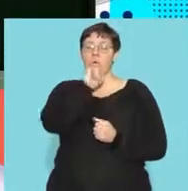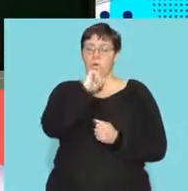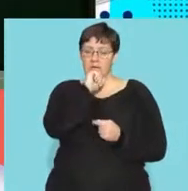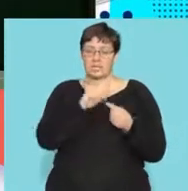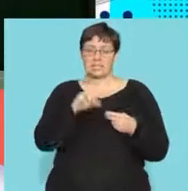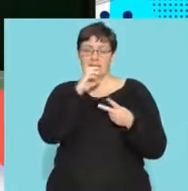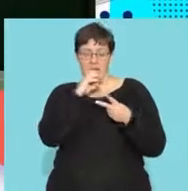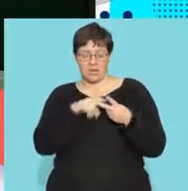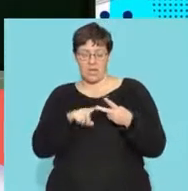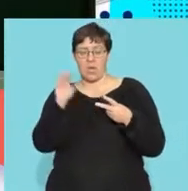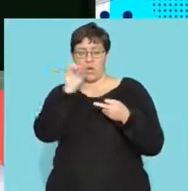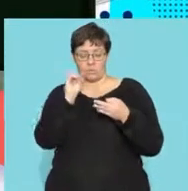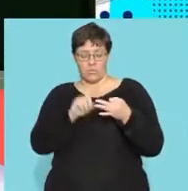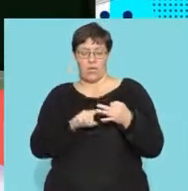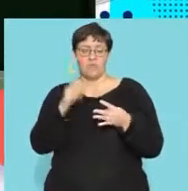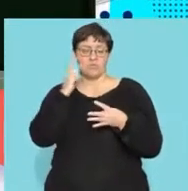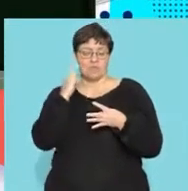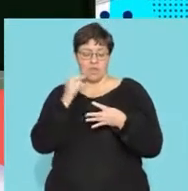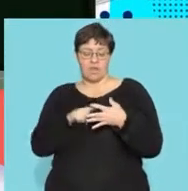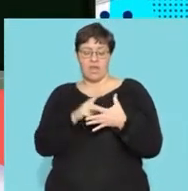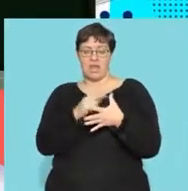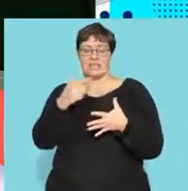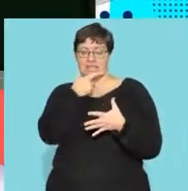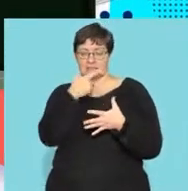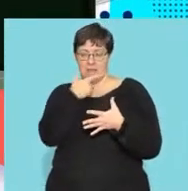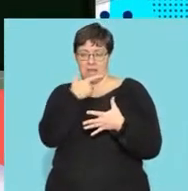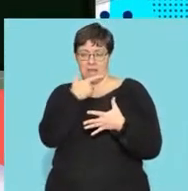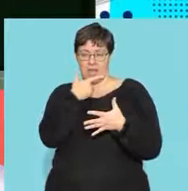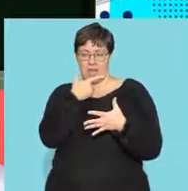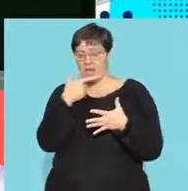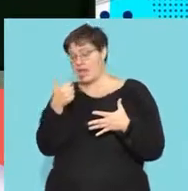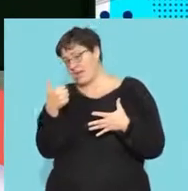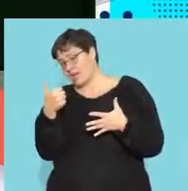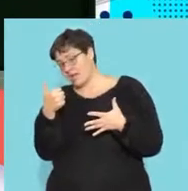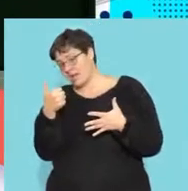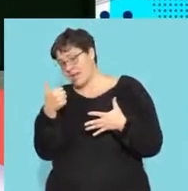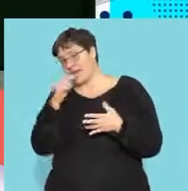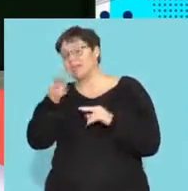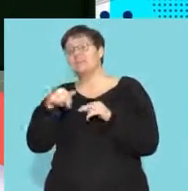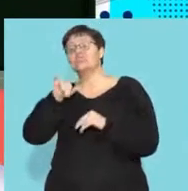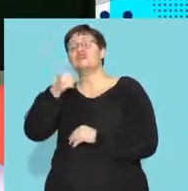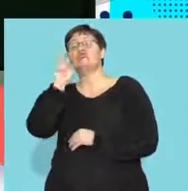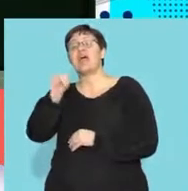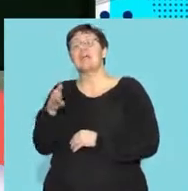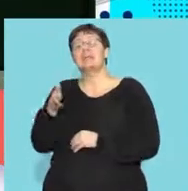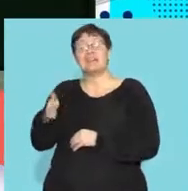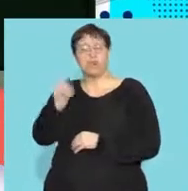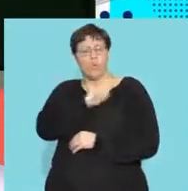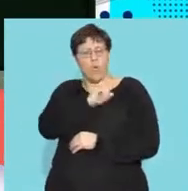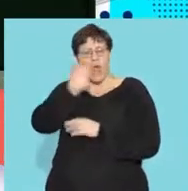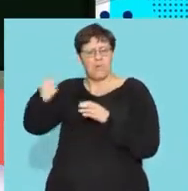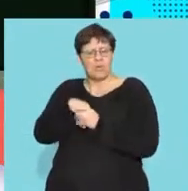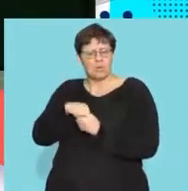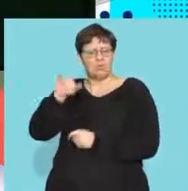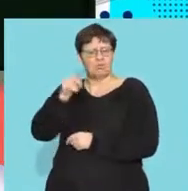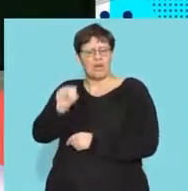August, September, October, November, December, and January. Why am I including